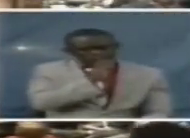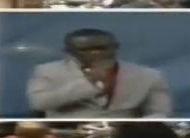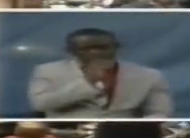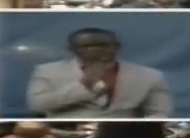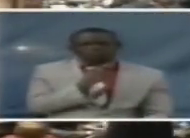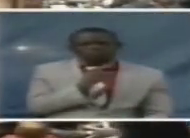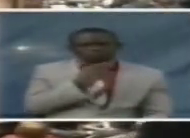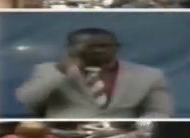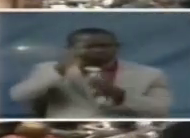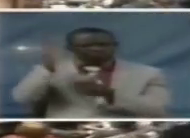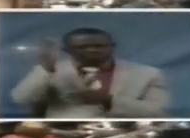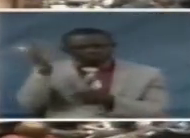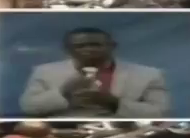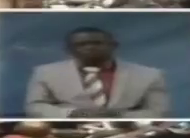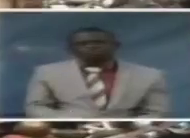Order.